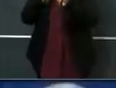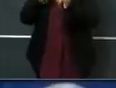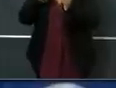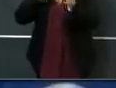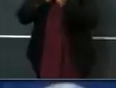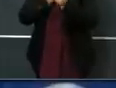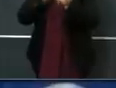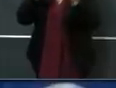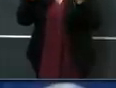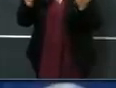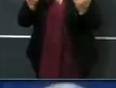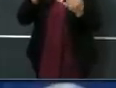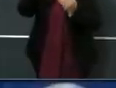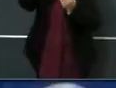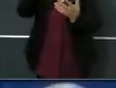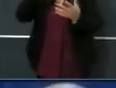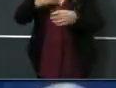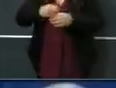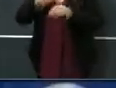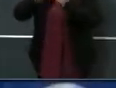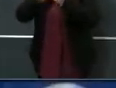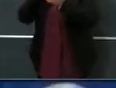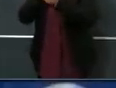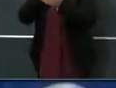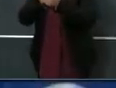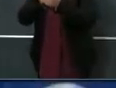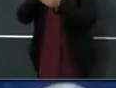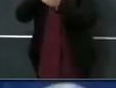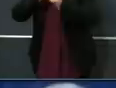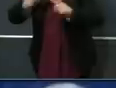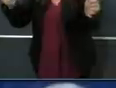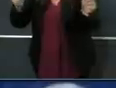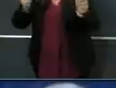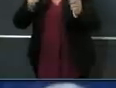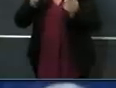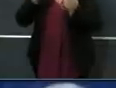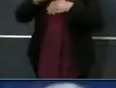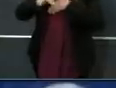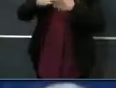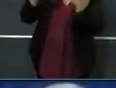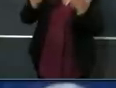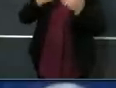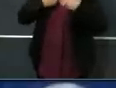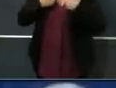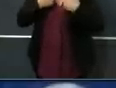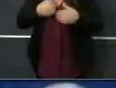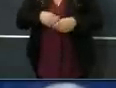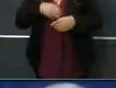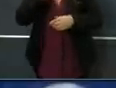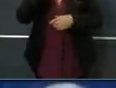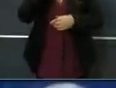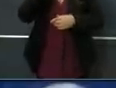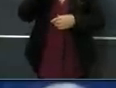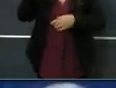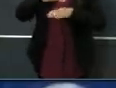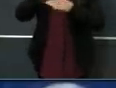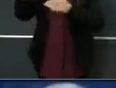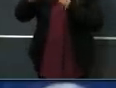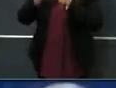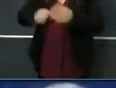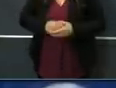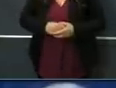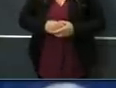the distribution of those funds are made real. But all of that should be happening in real time. Those disaster assistance